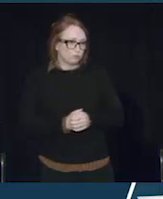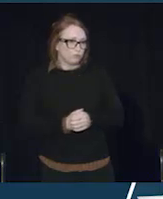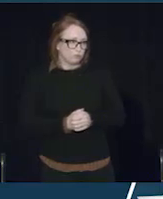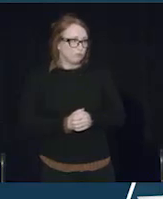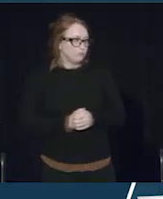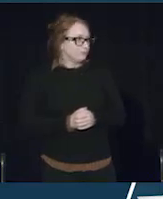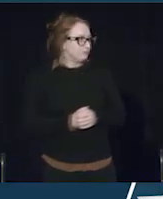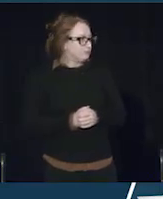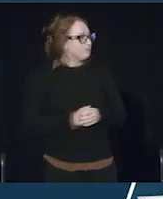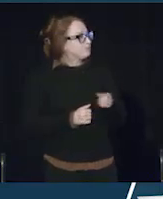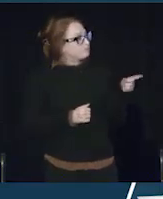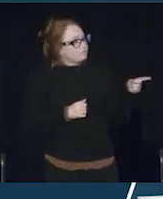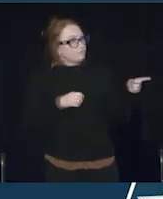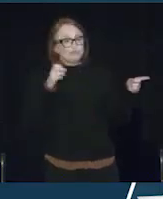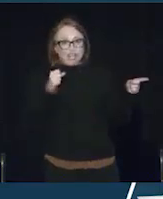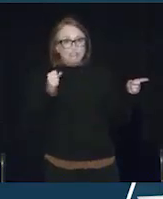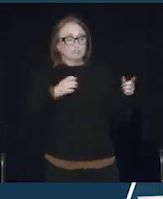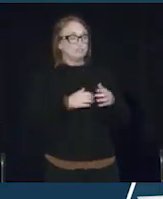Yes.